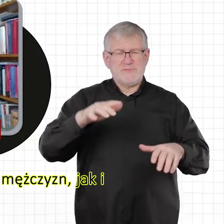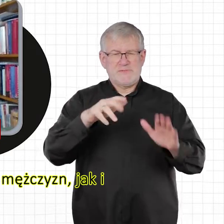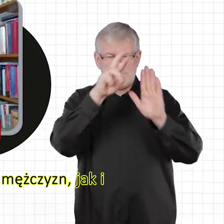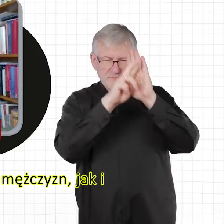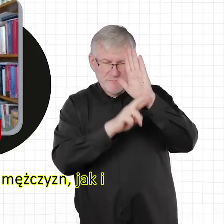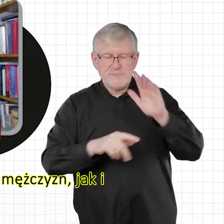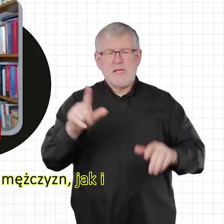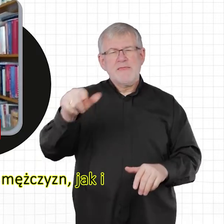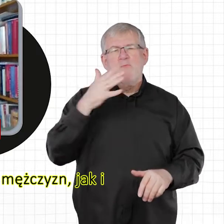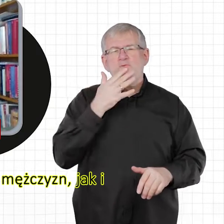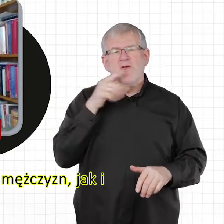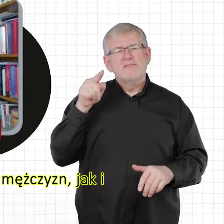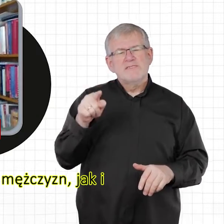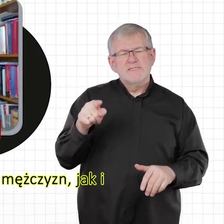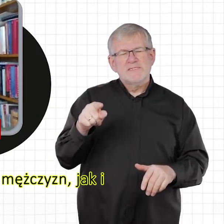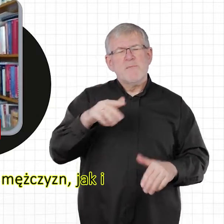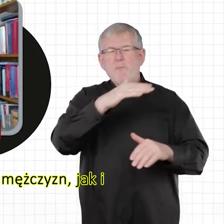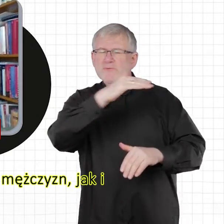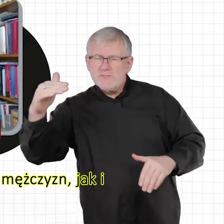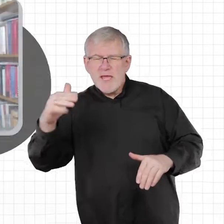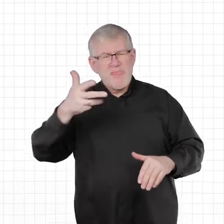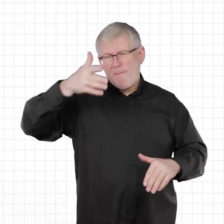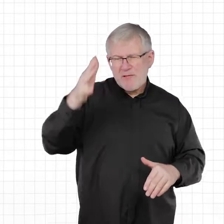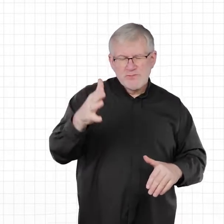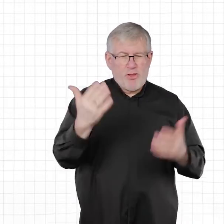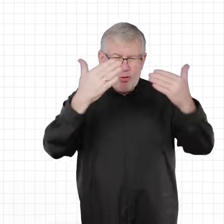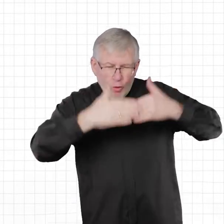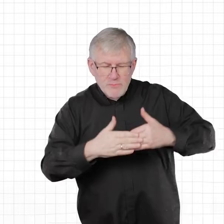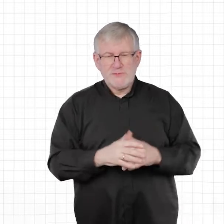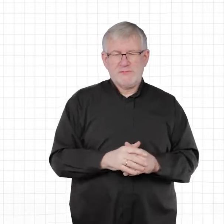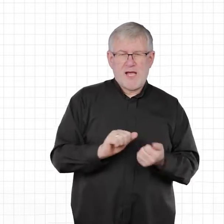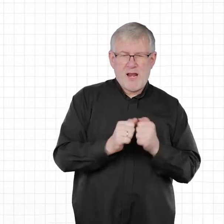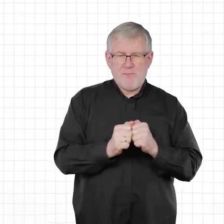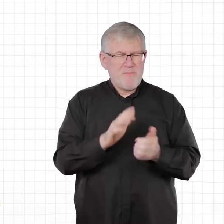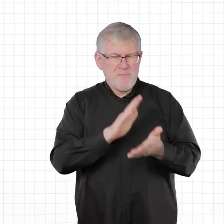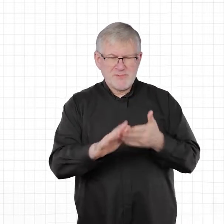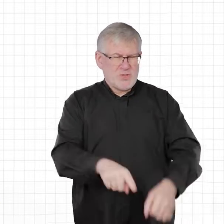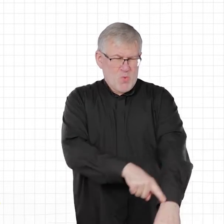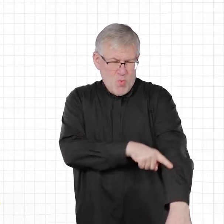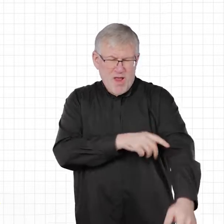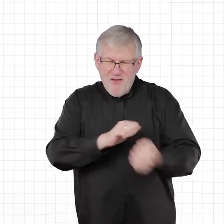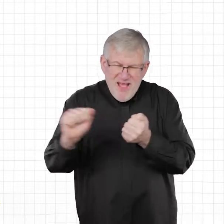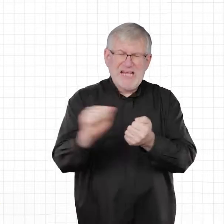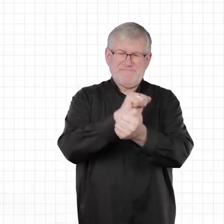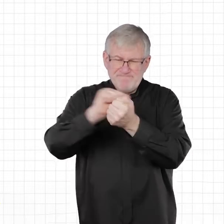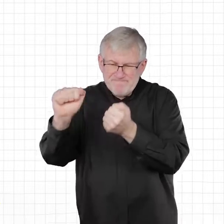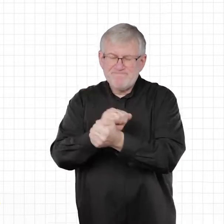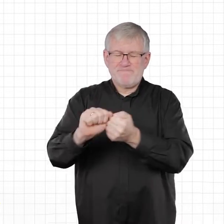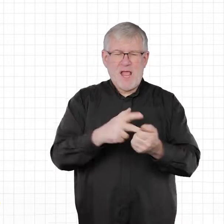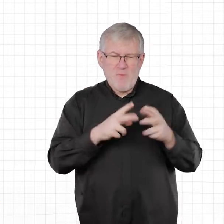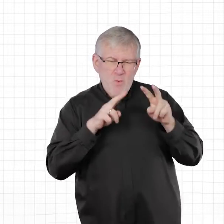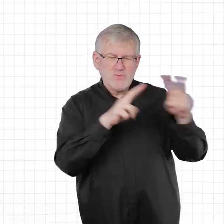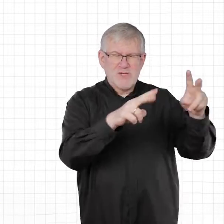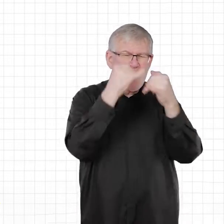was equal inheritance rights of men and women. Girls were going into schools. And there was an establishment of a Women's